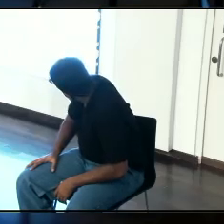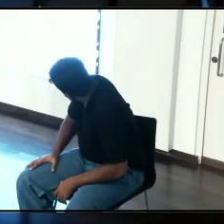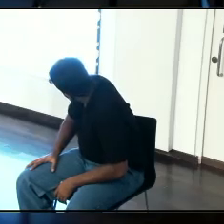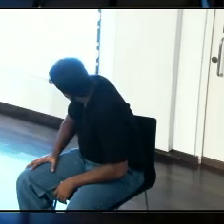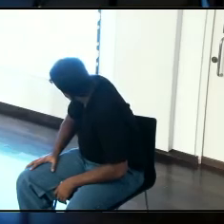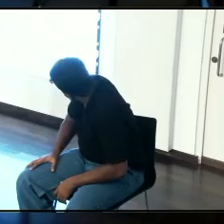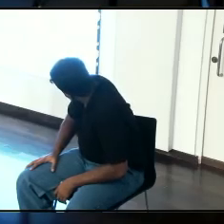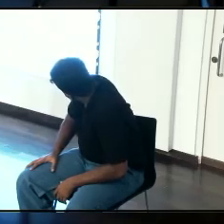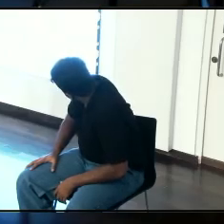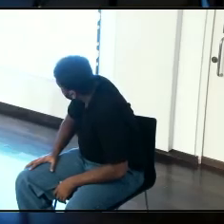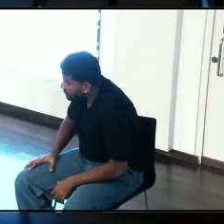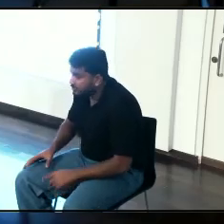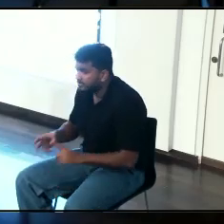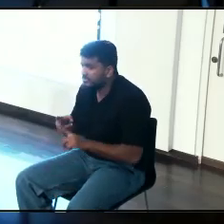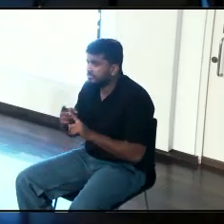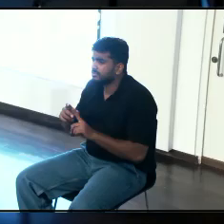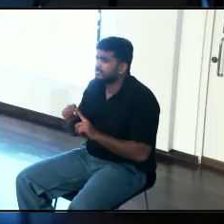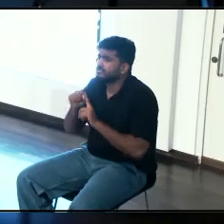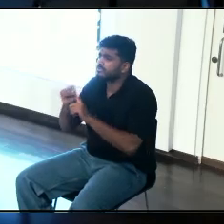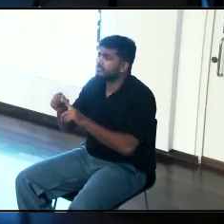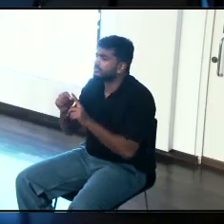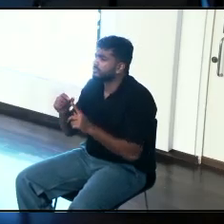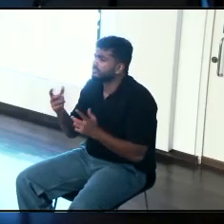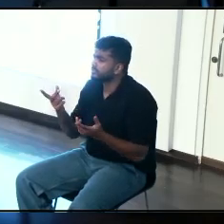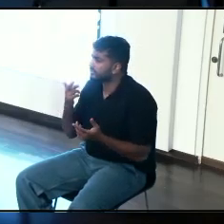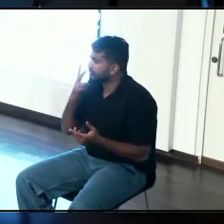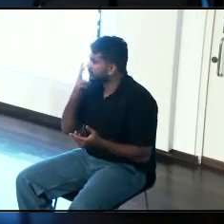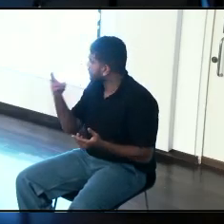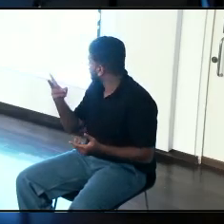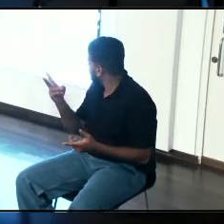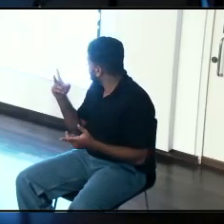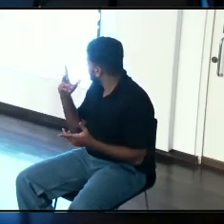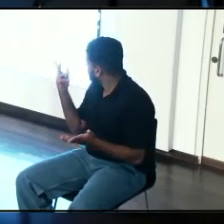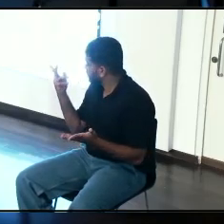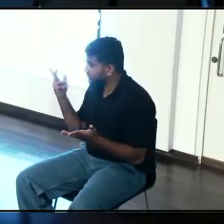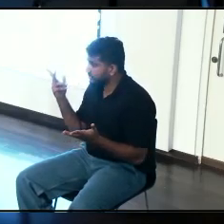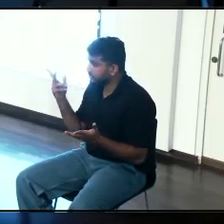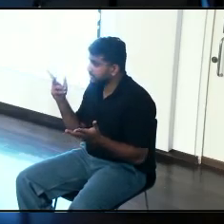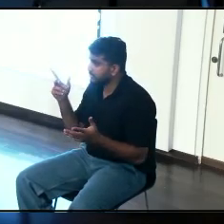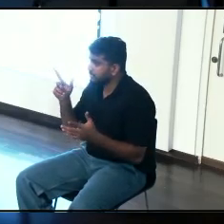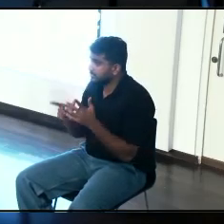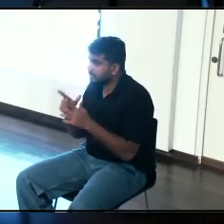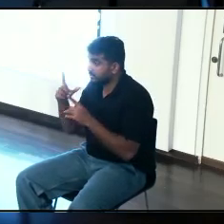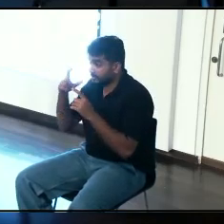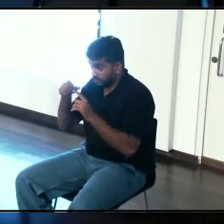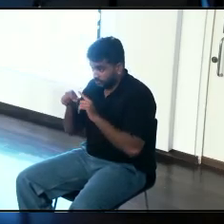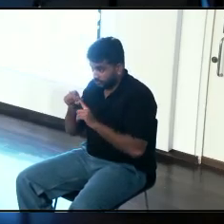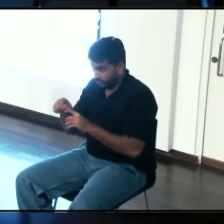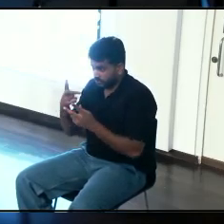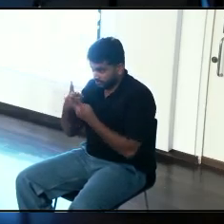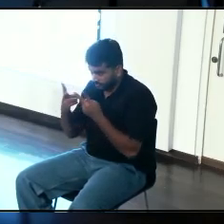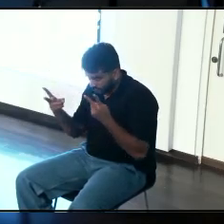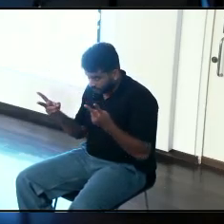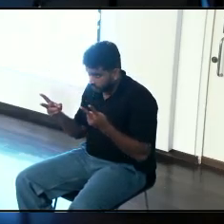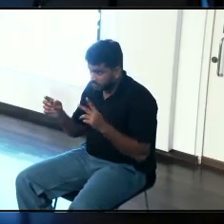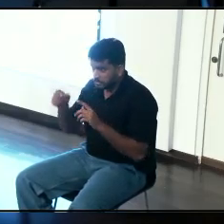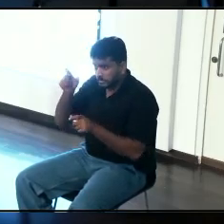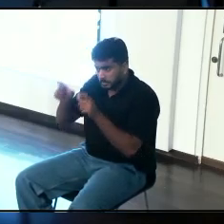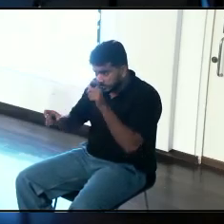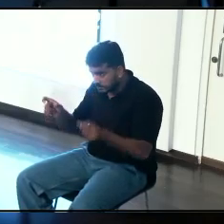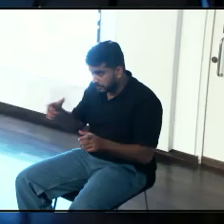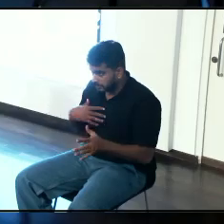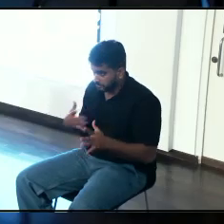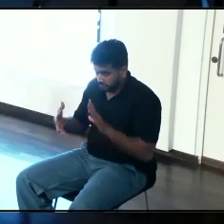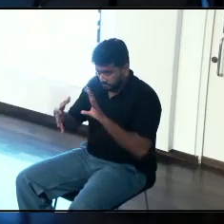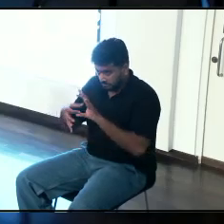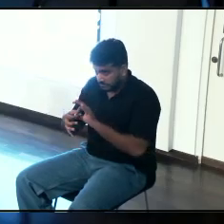that I have is, I know that these people, all that which you were explaining about the kind of the people, the connect